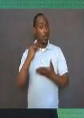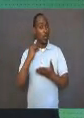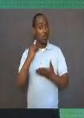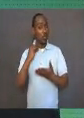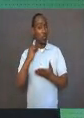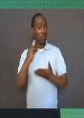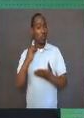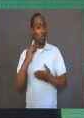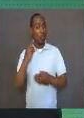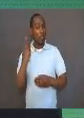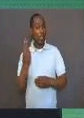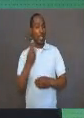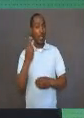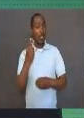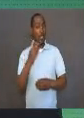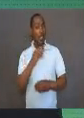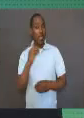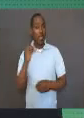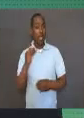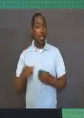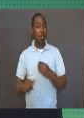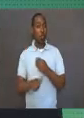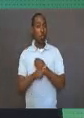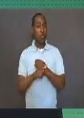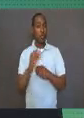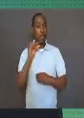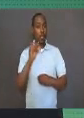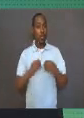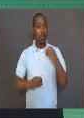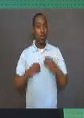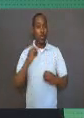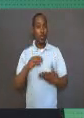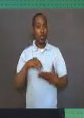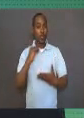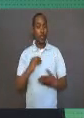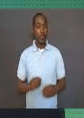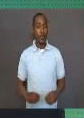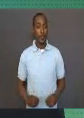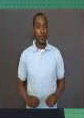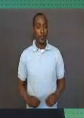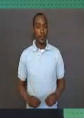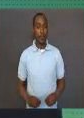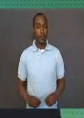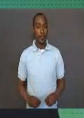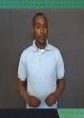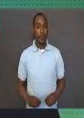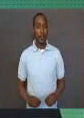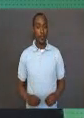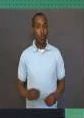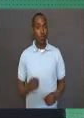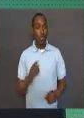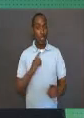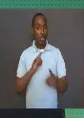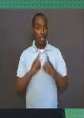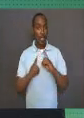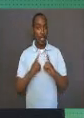about useful and harmful microorganisms. We talked